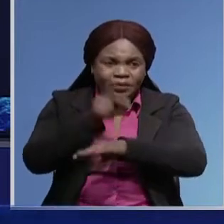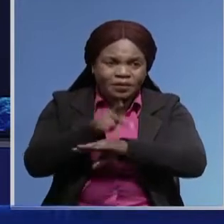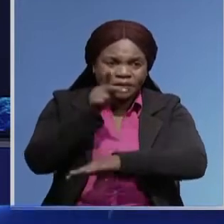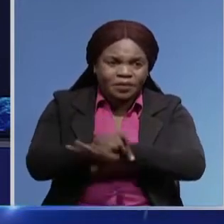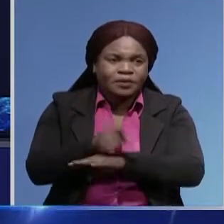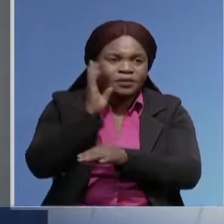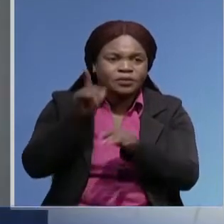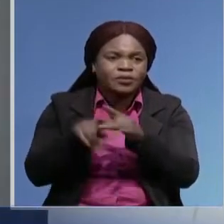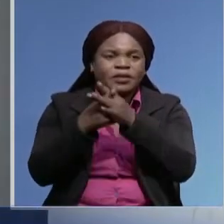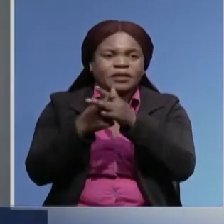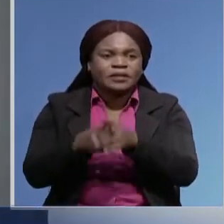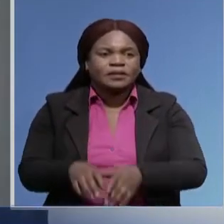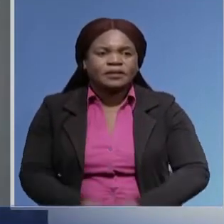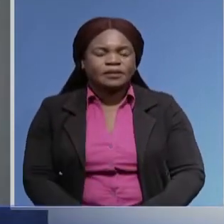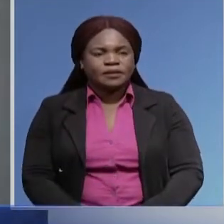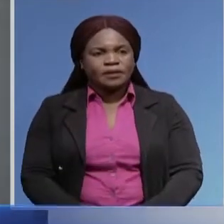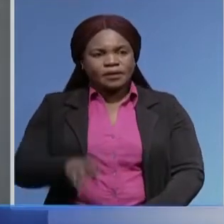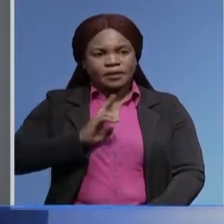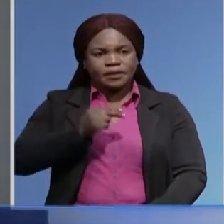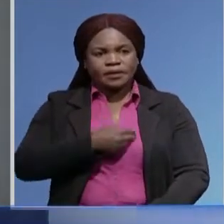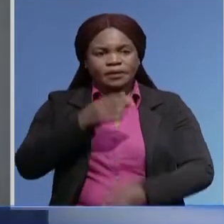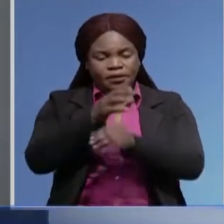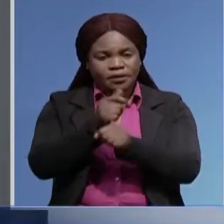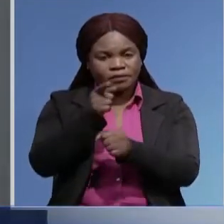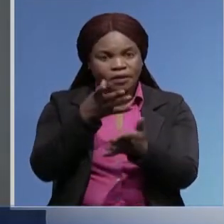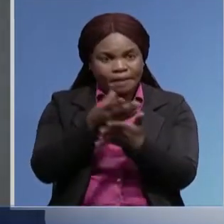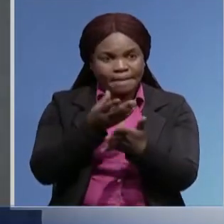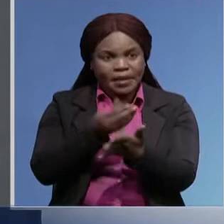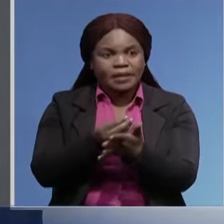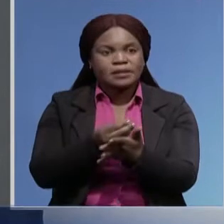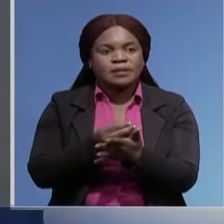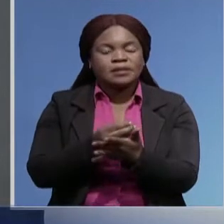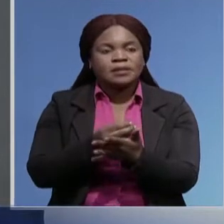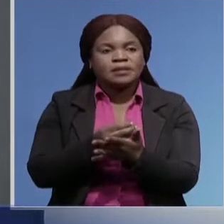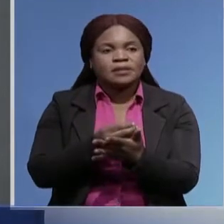resume. We are receiving these amounts, you know,